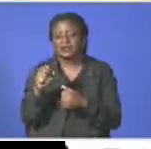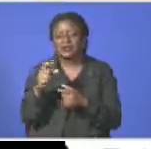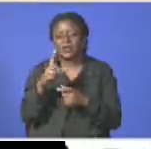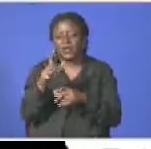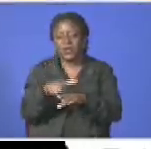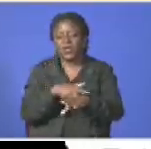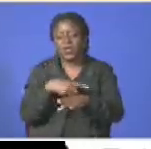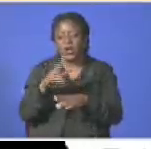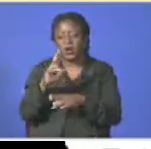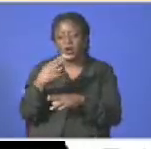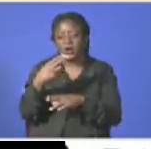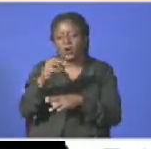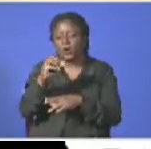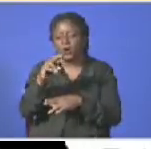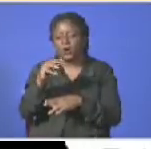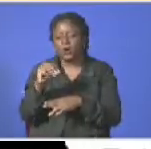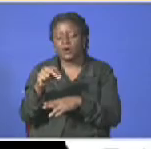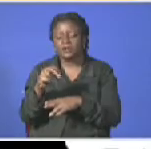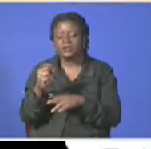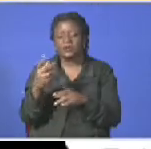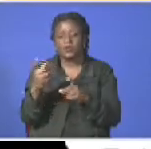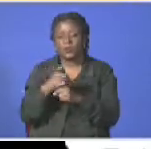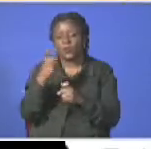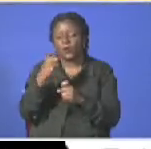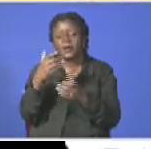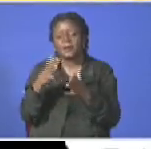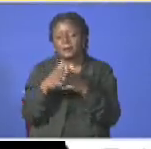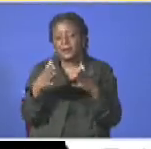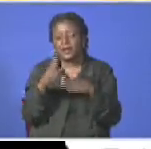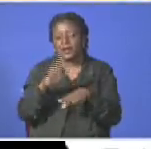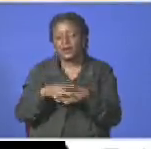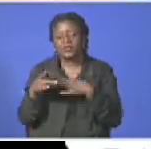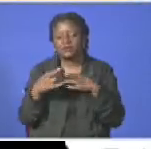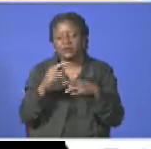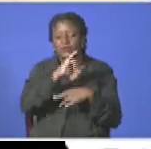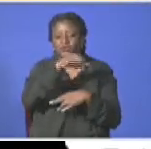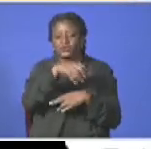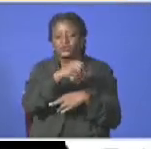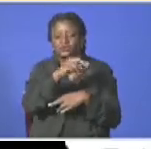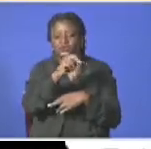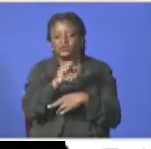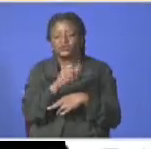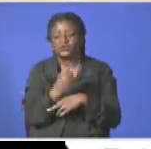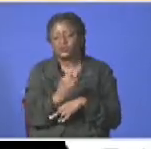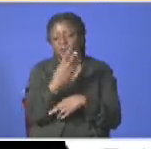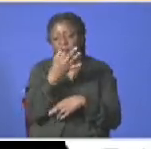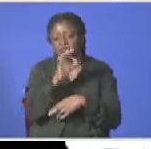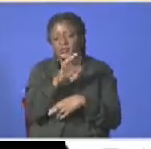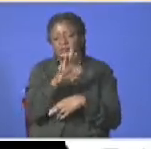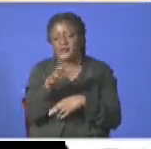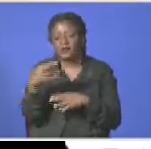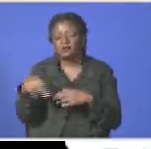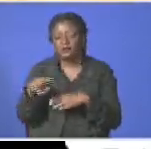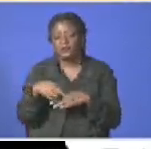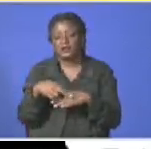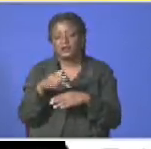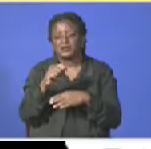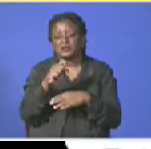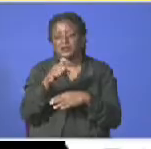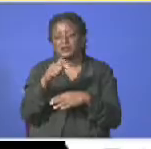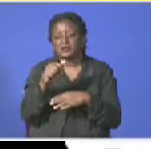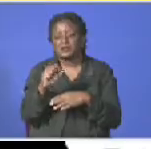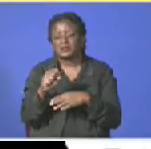third-ranked Kansas Jayhawks 84-59. Jones had 12 points and 5 rebounds. Texas is now 8-1 on the